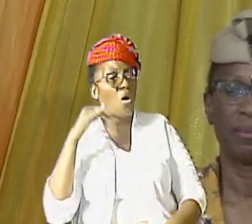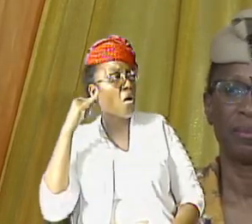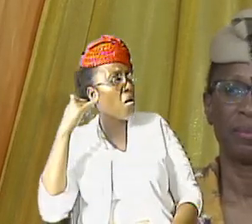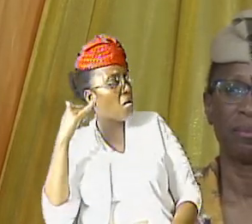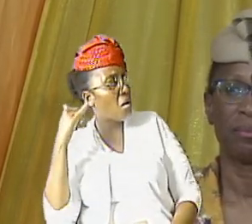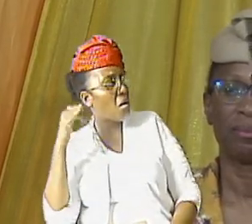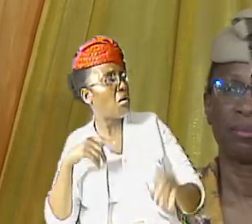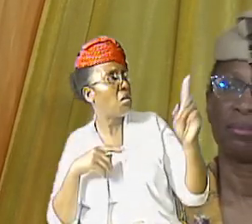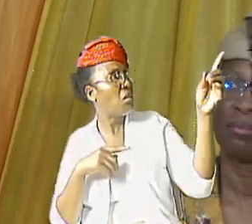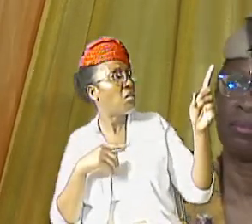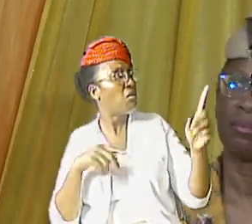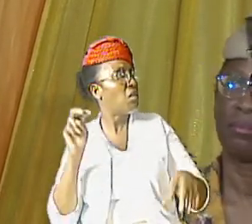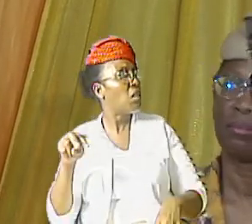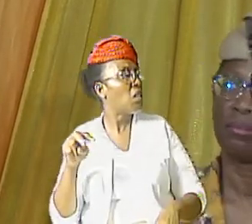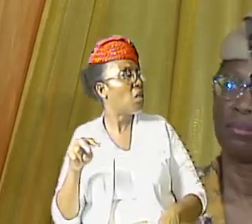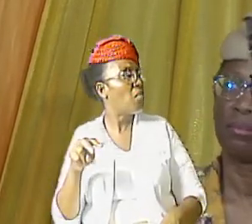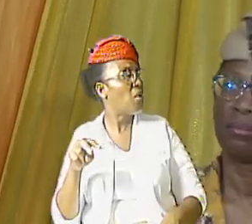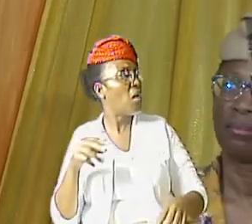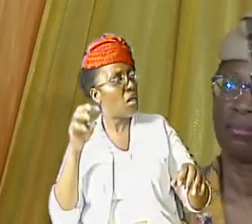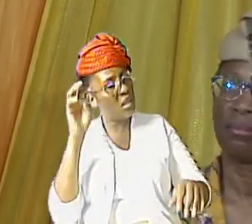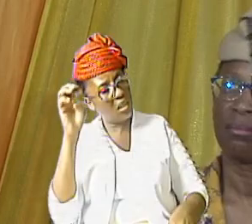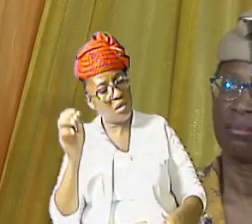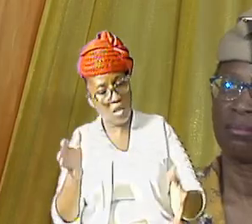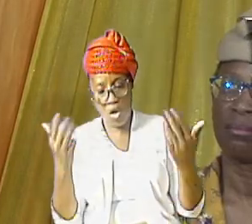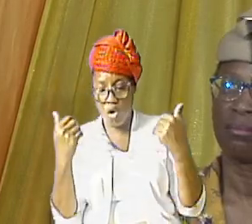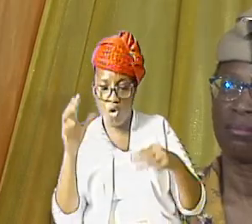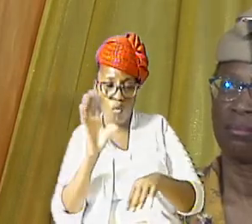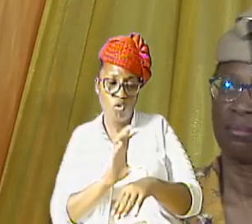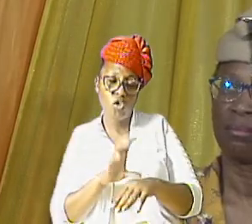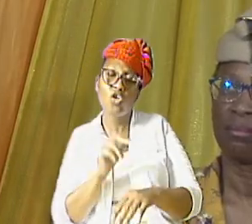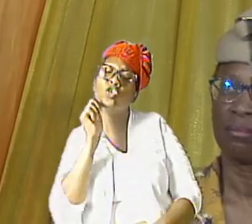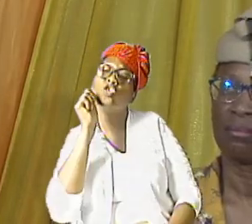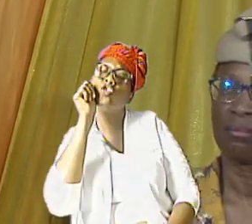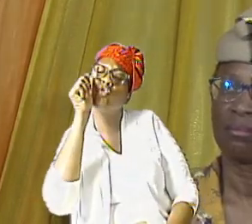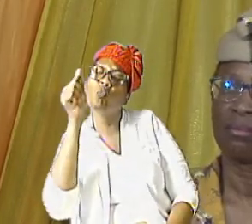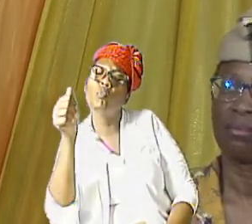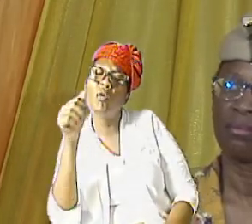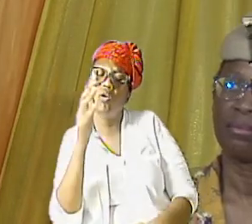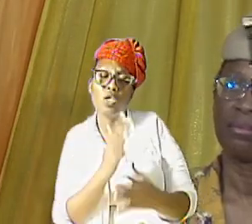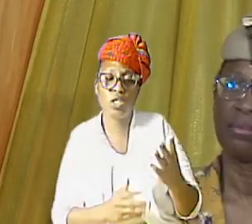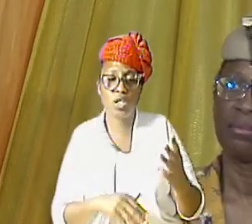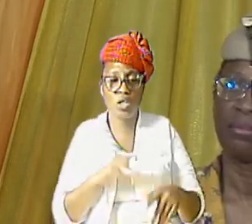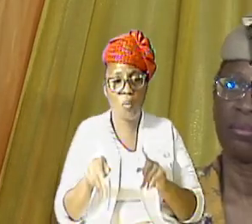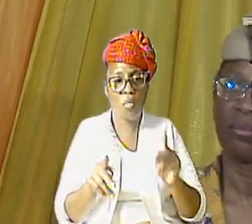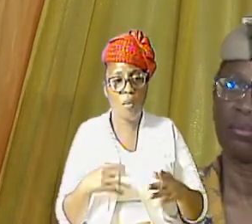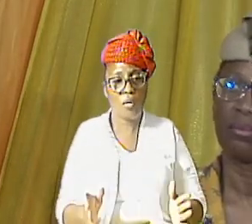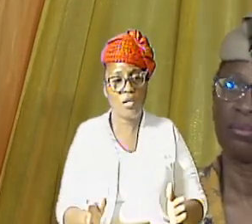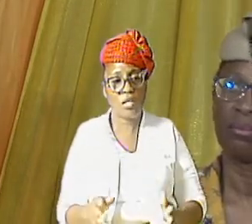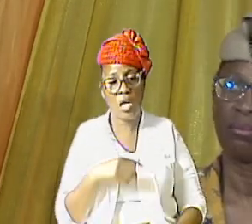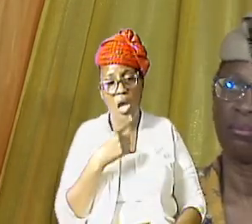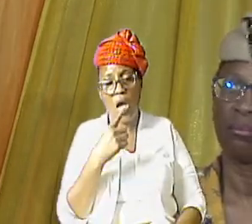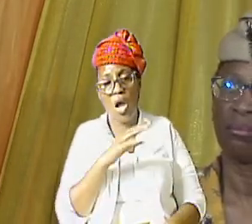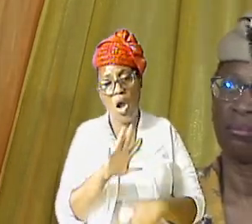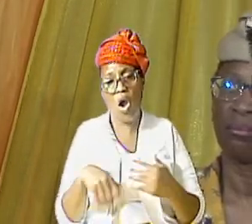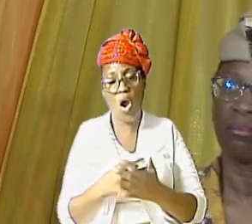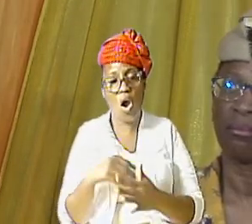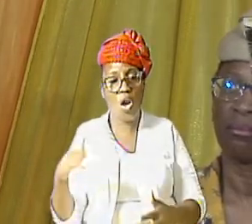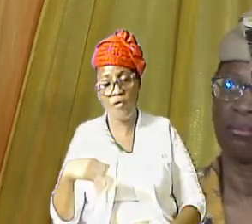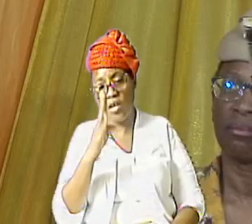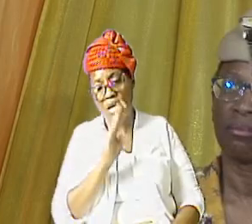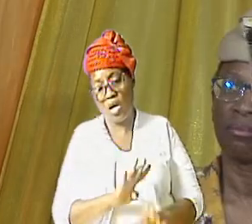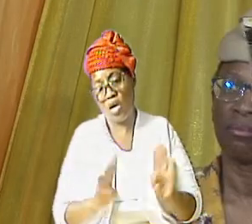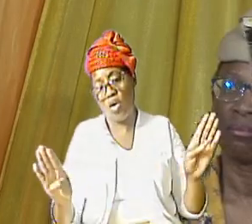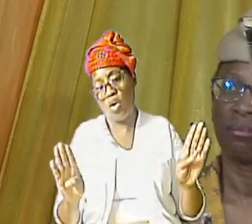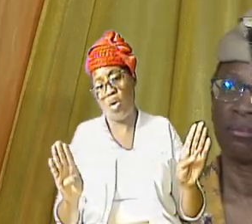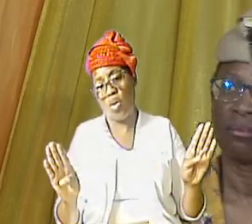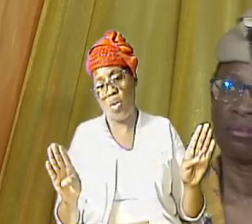remember one time him stand up on me, adamant, and say, listen to me, come church tomorrow. And then you have some persons where say all sorts of things, but God open my door for you whatsoever,